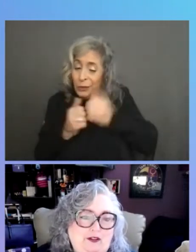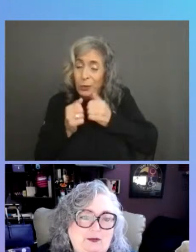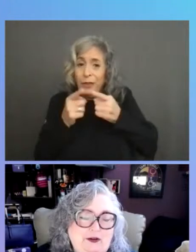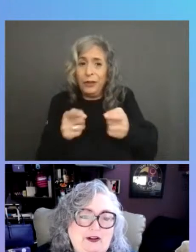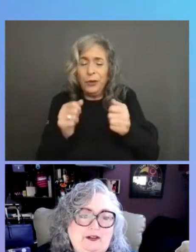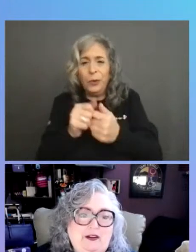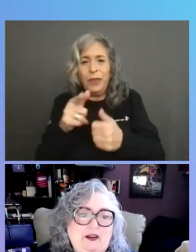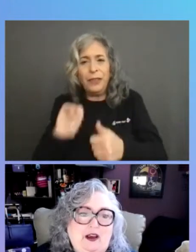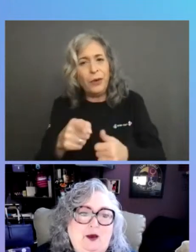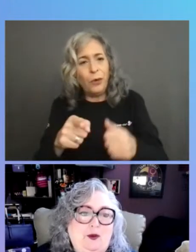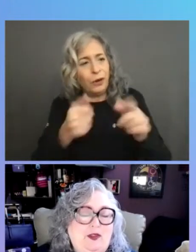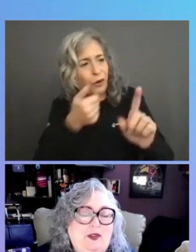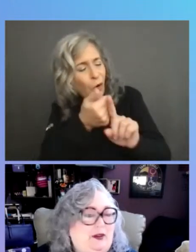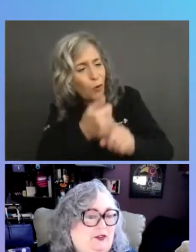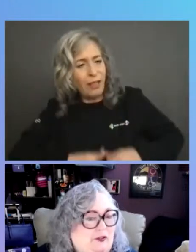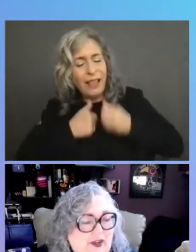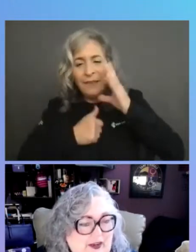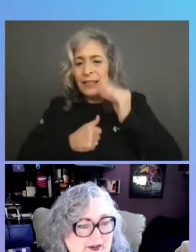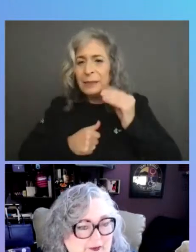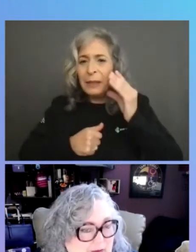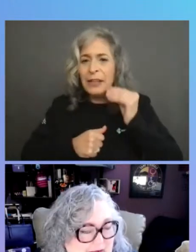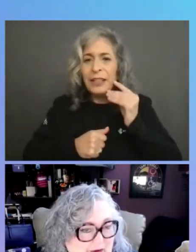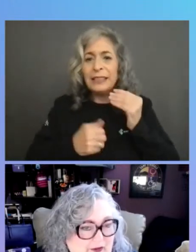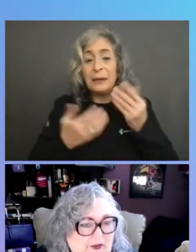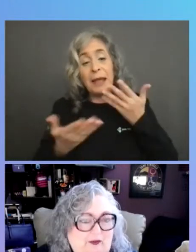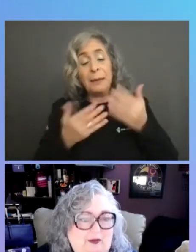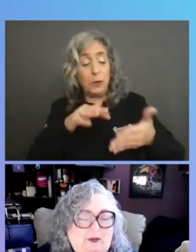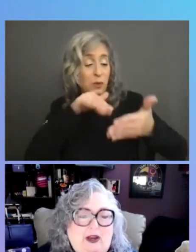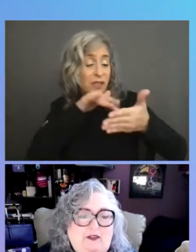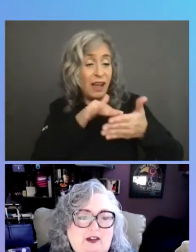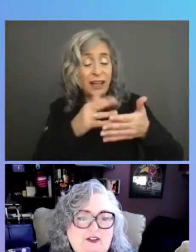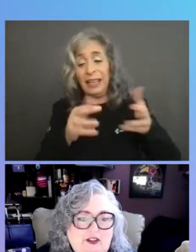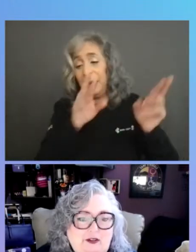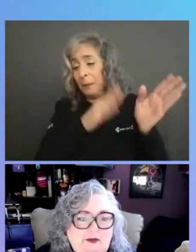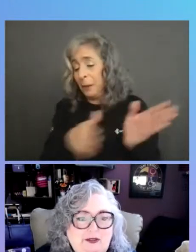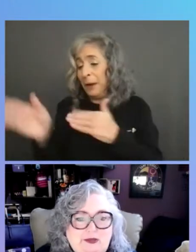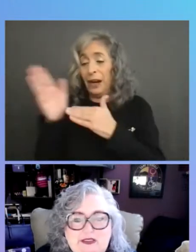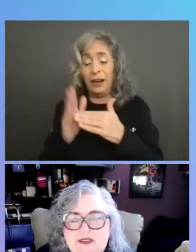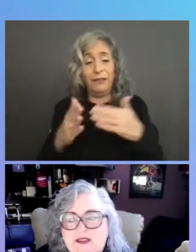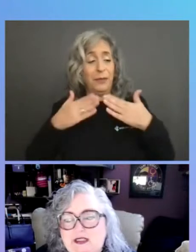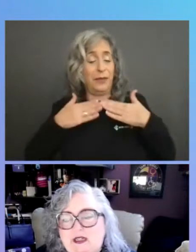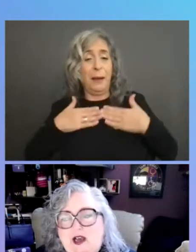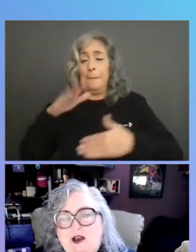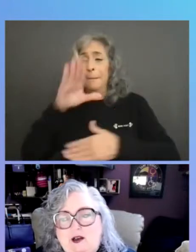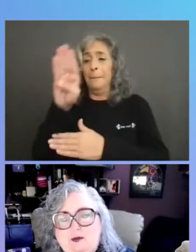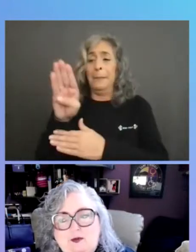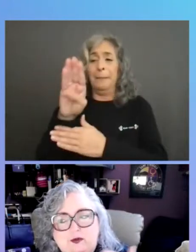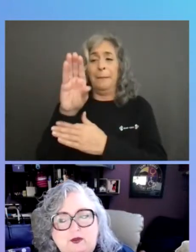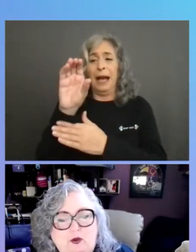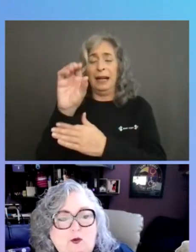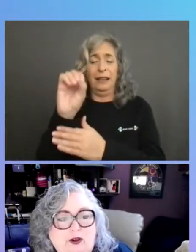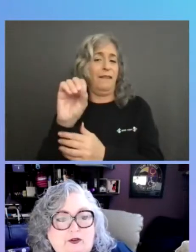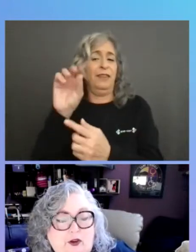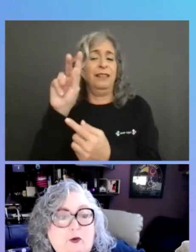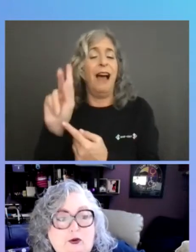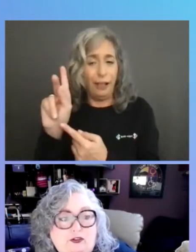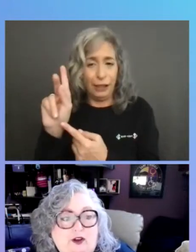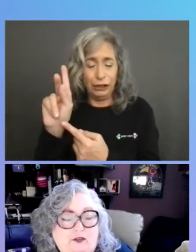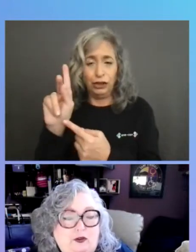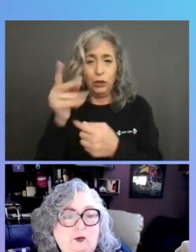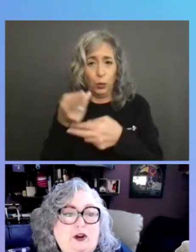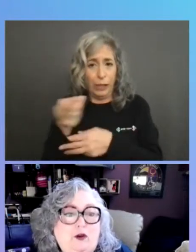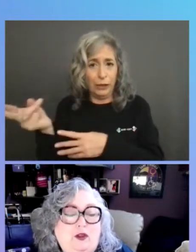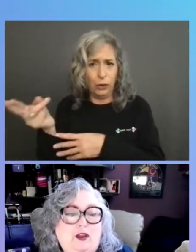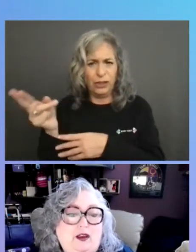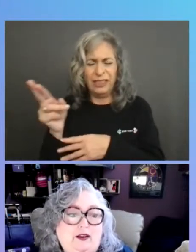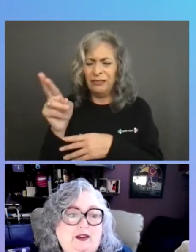your own lived experience, whether that means you studied and prepared from the body of knowledge and other resources. So you want to know your